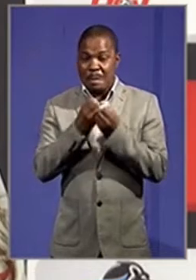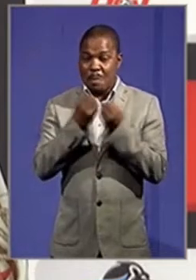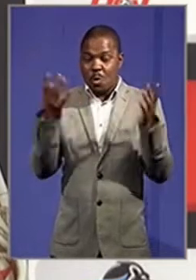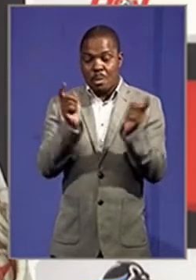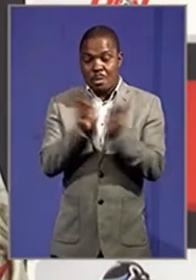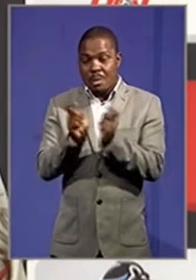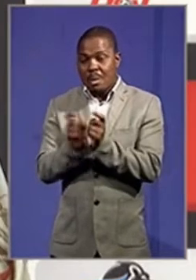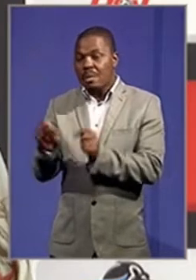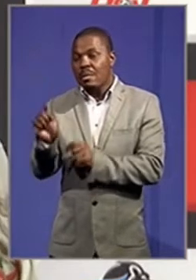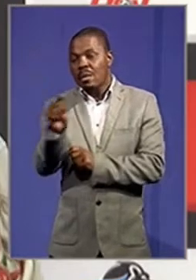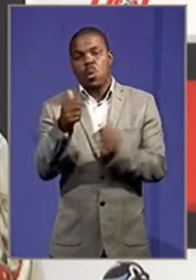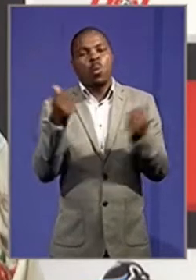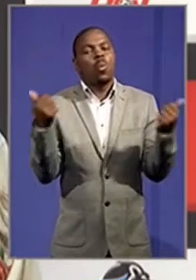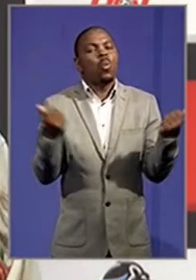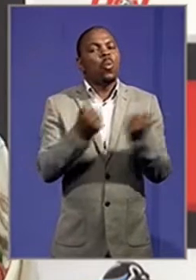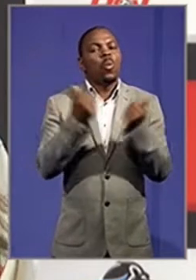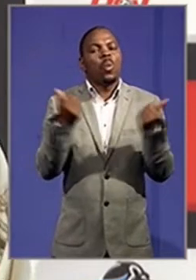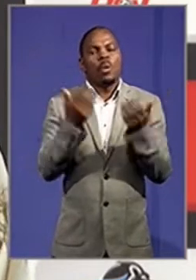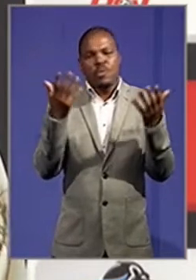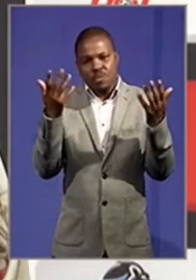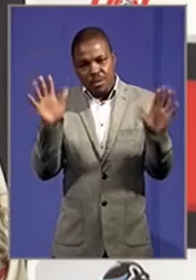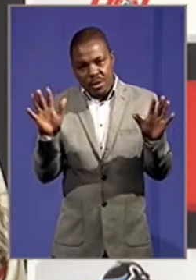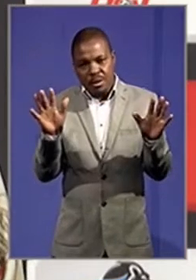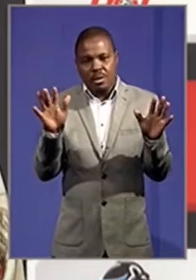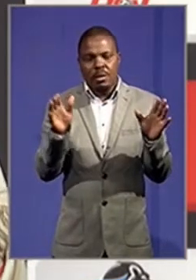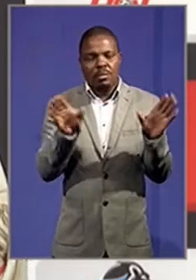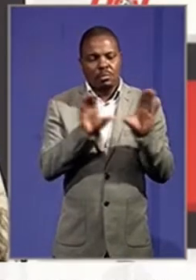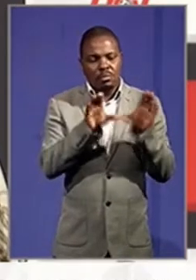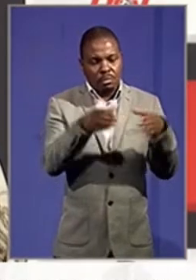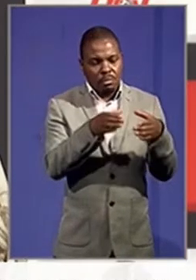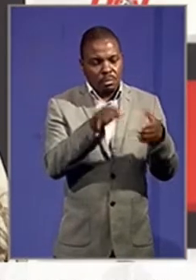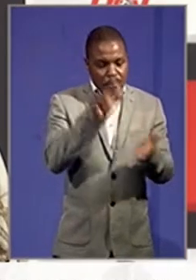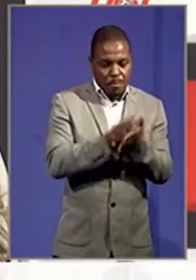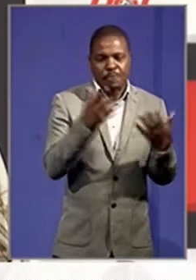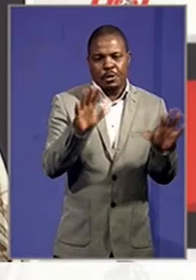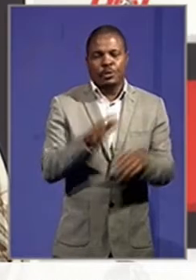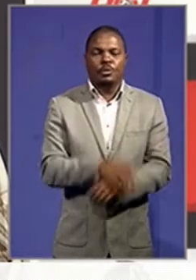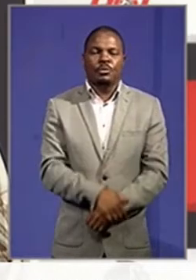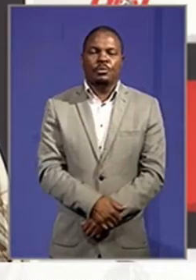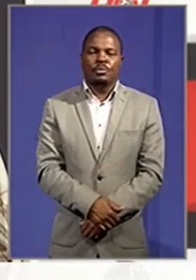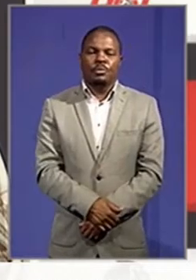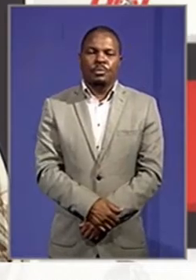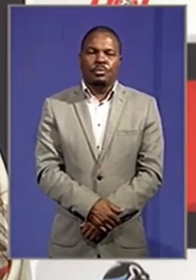matches already have been categorized and approved.